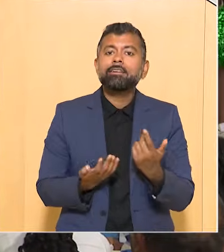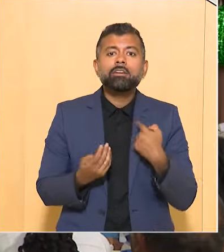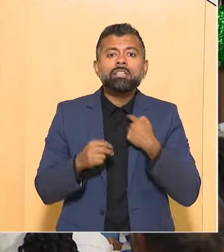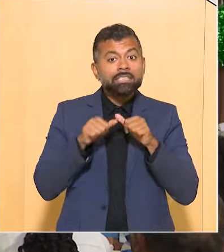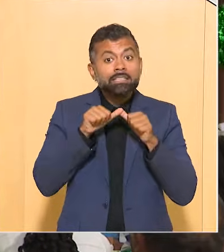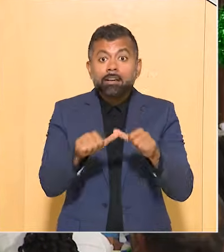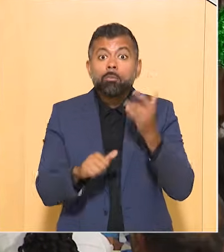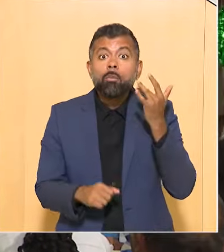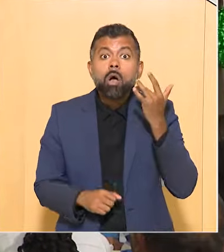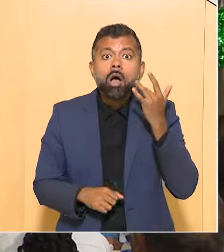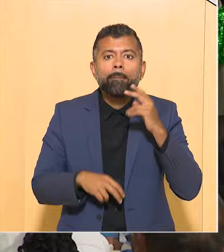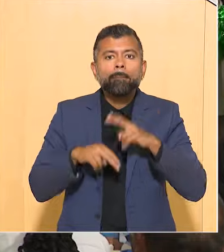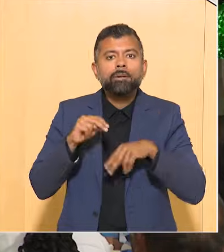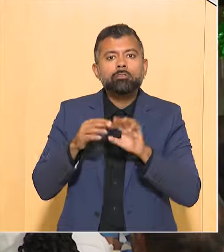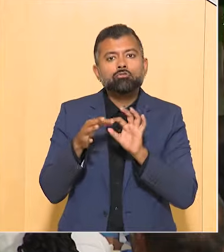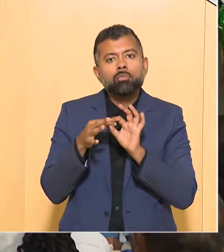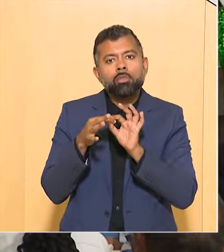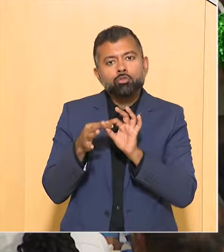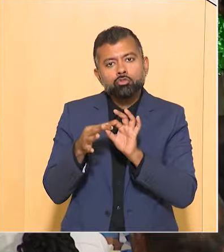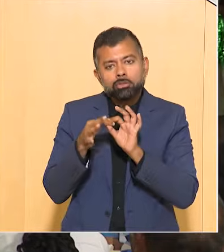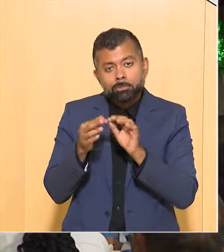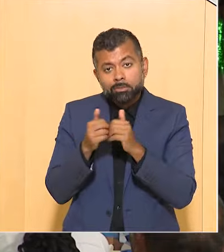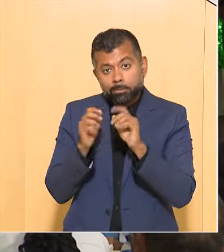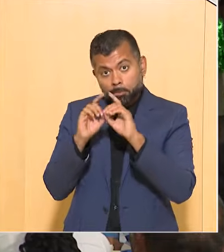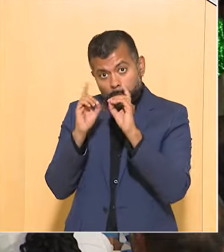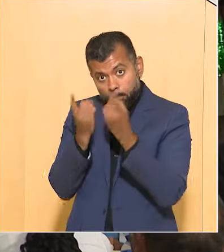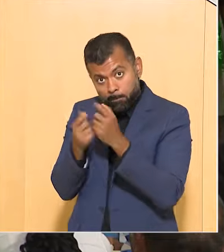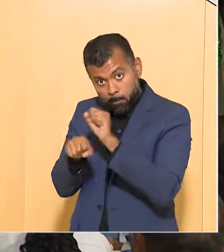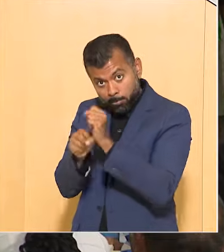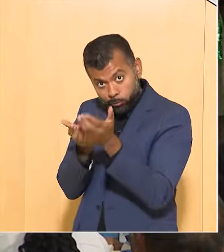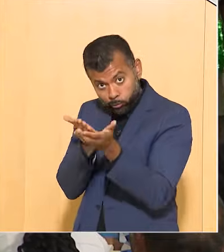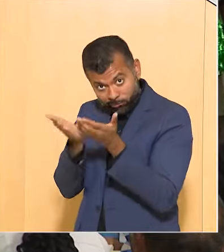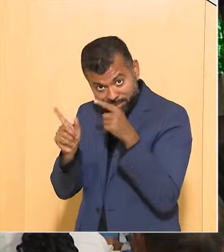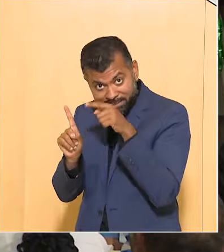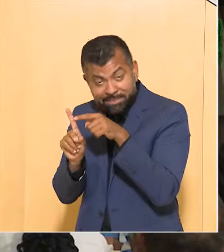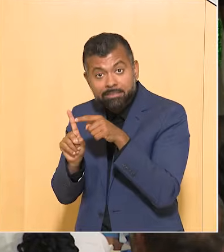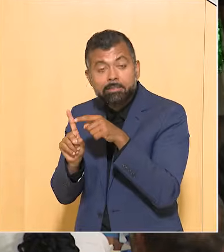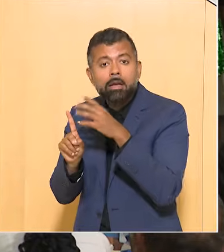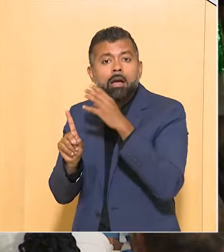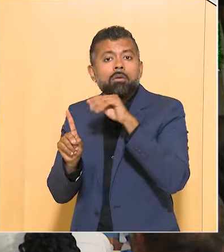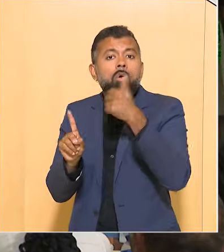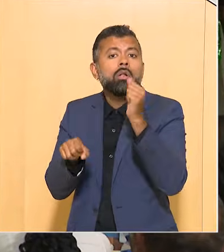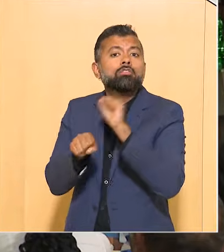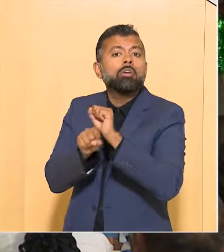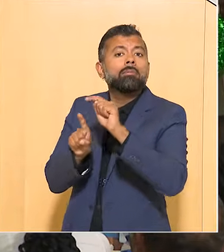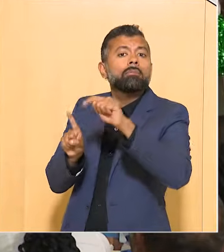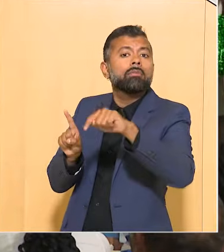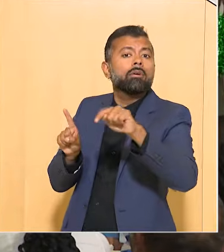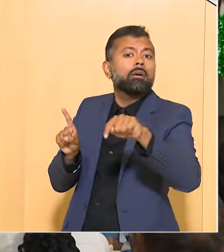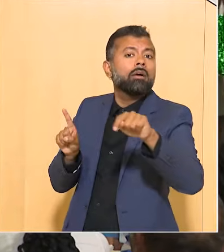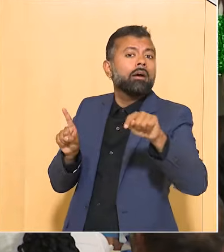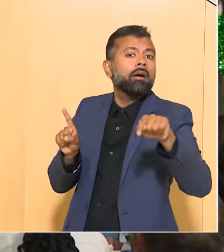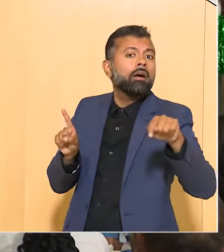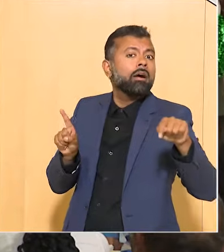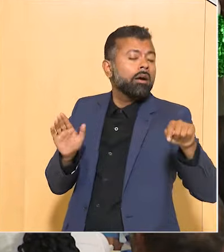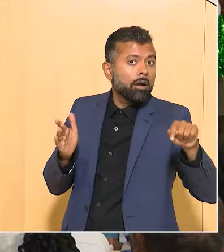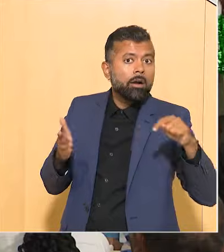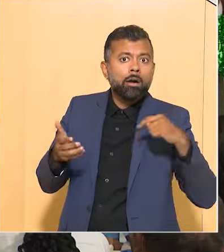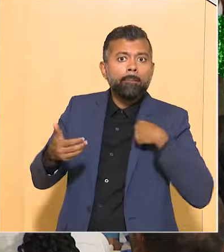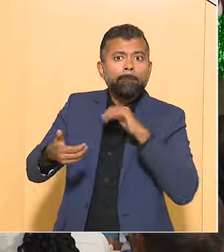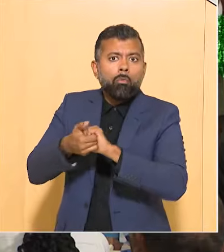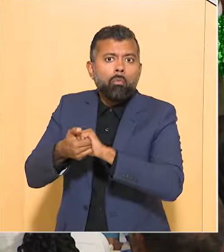Together, we've helped shape and grow the Marion Berry SYEP program into one of the city's